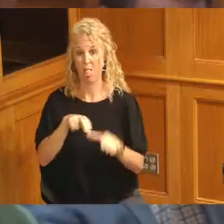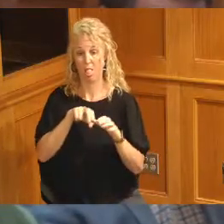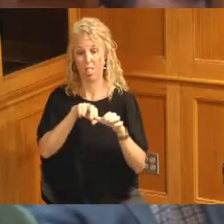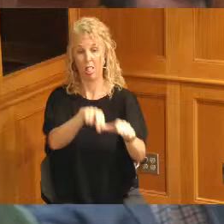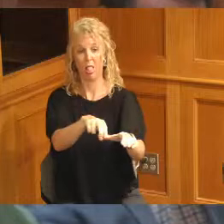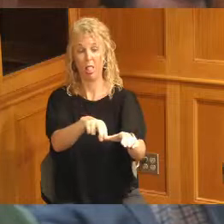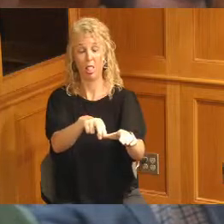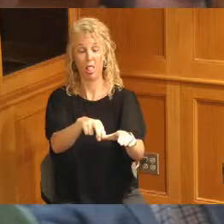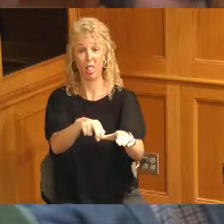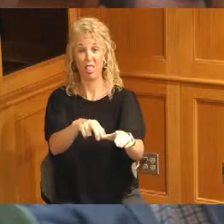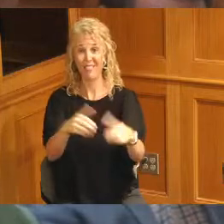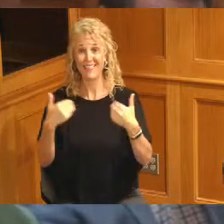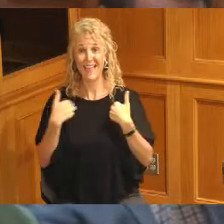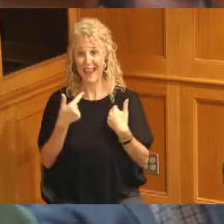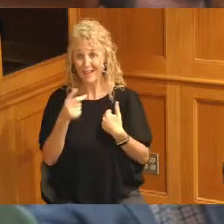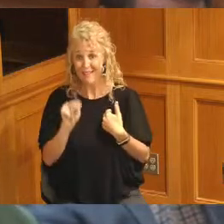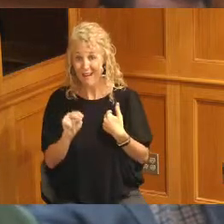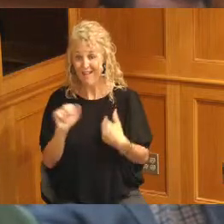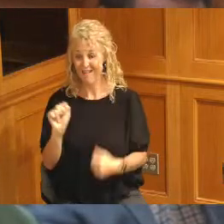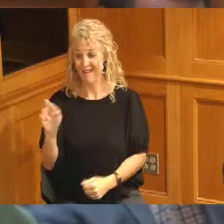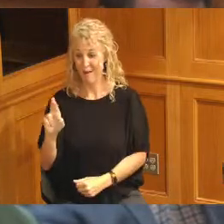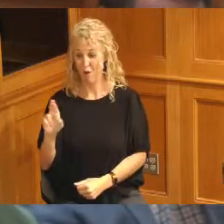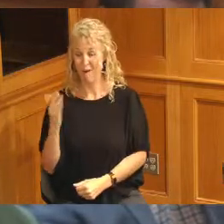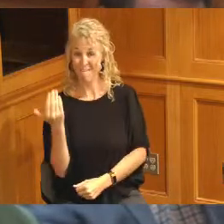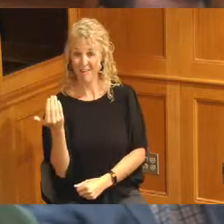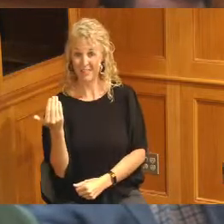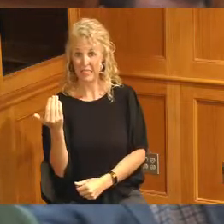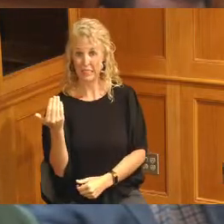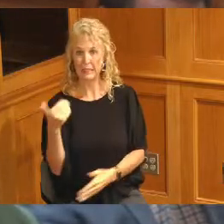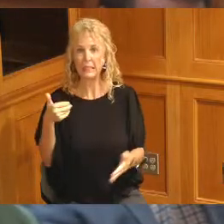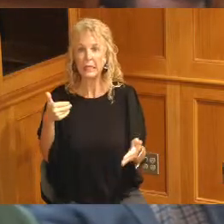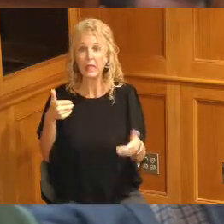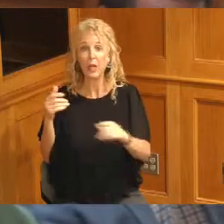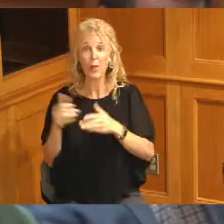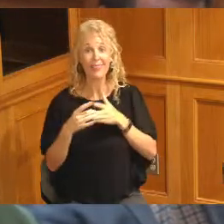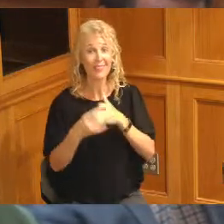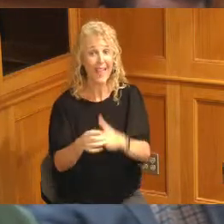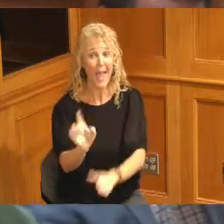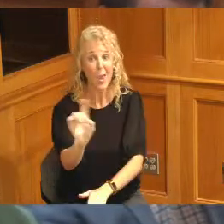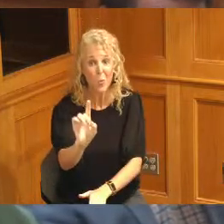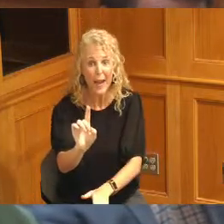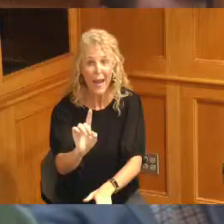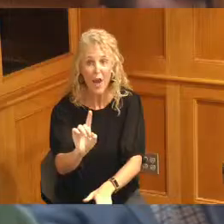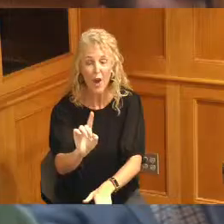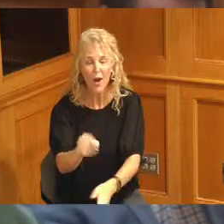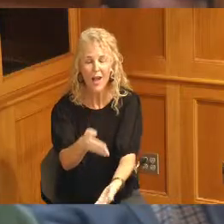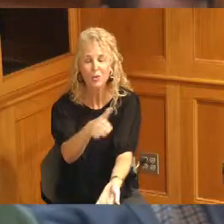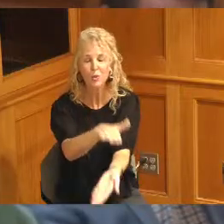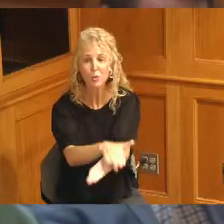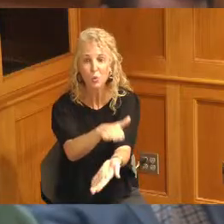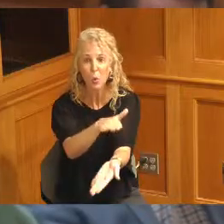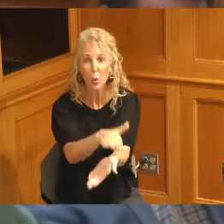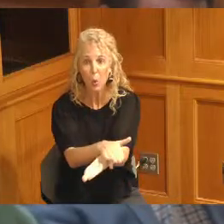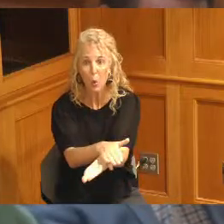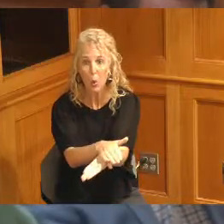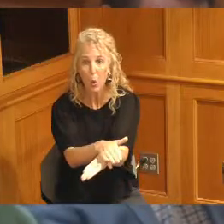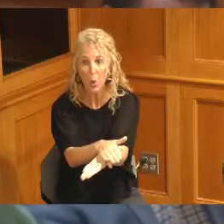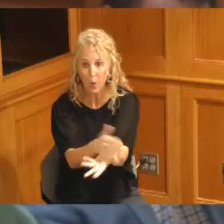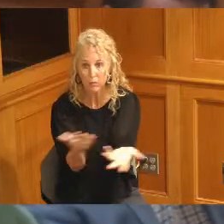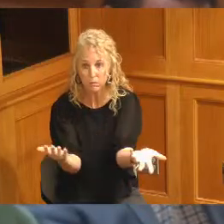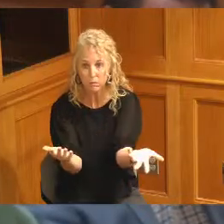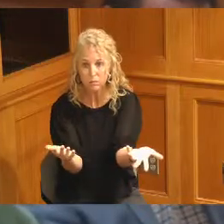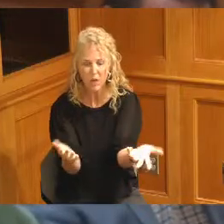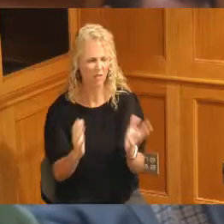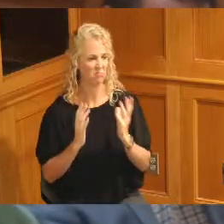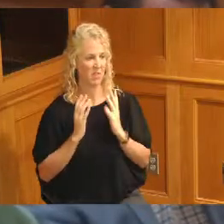with AR-15 style rifles loaded to a school, to a frickin' school. And none of you say they didn't do